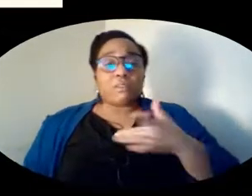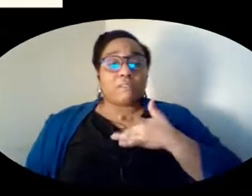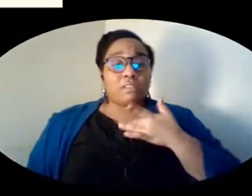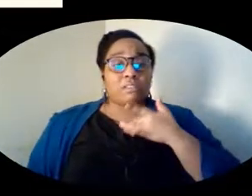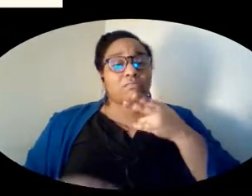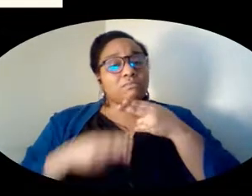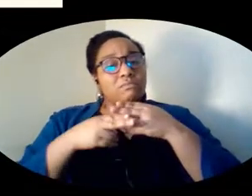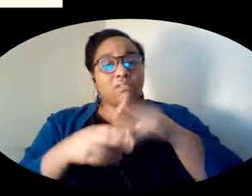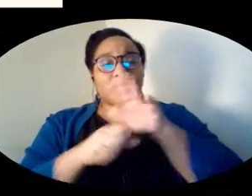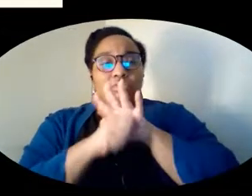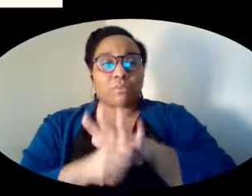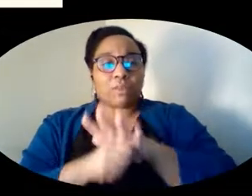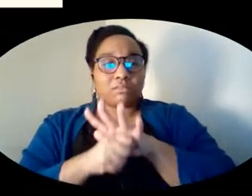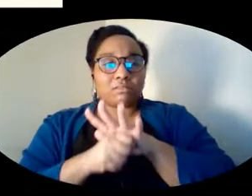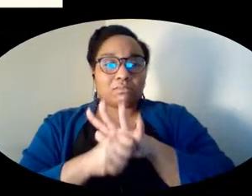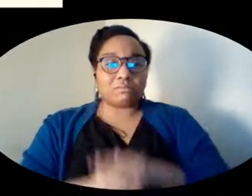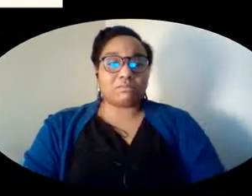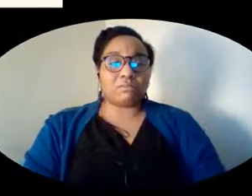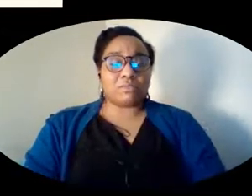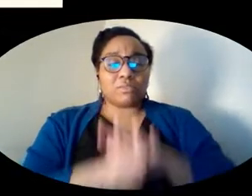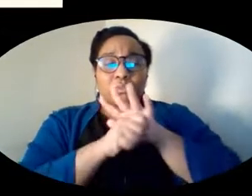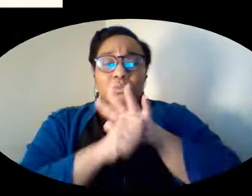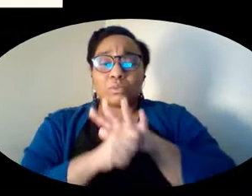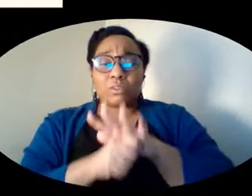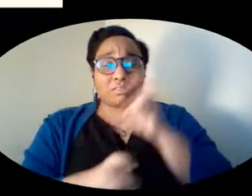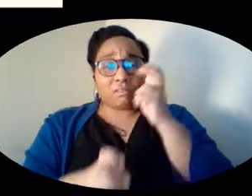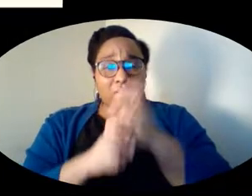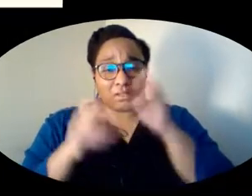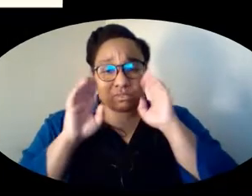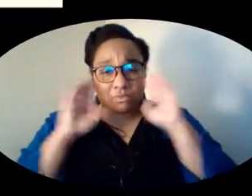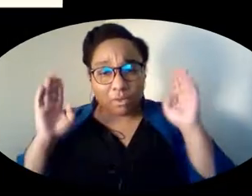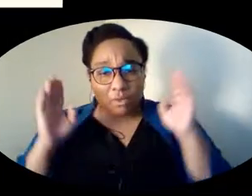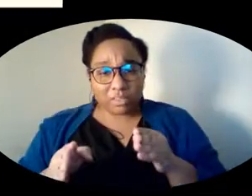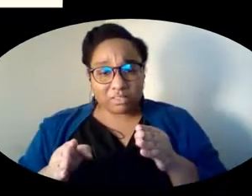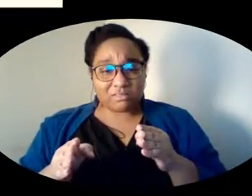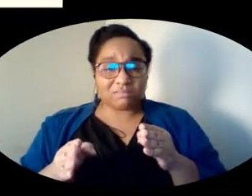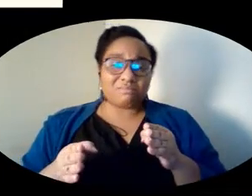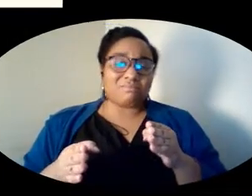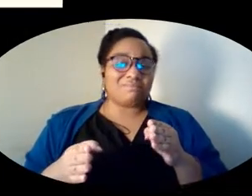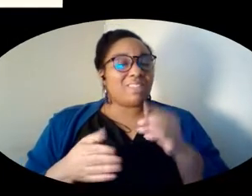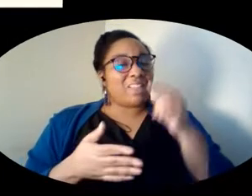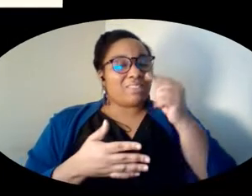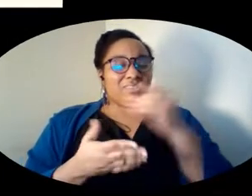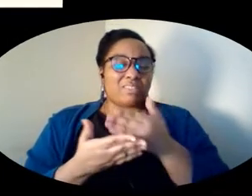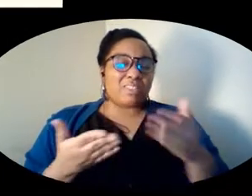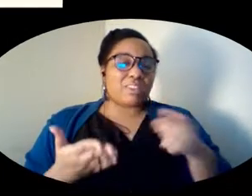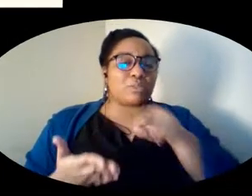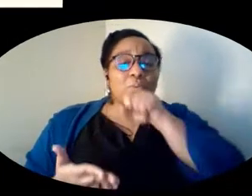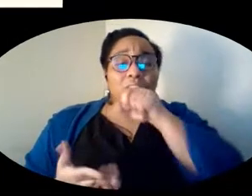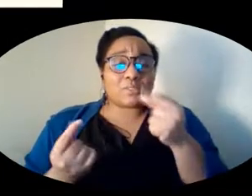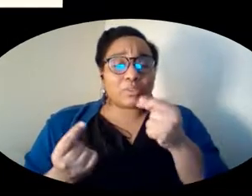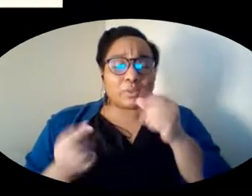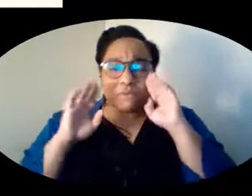feeling is called stress. Stress can make it hard to focus, even on things you usually love to